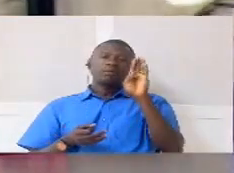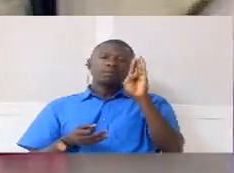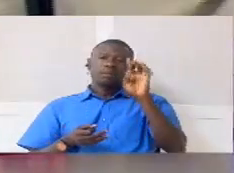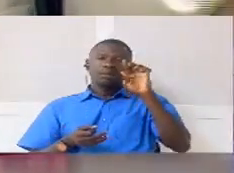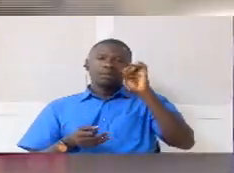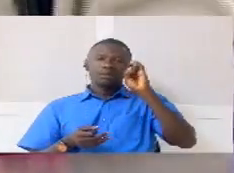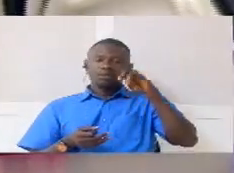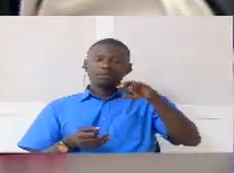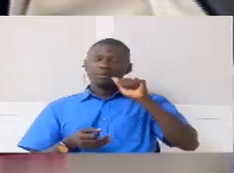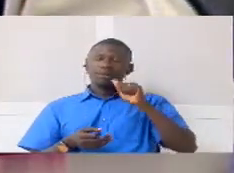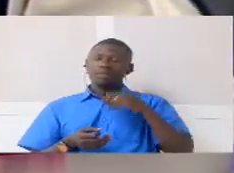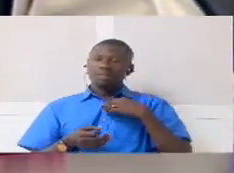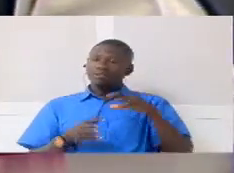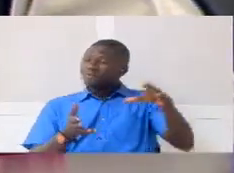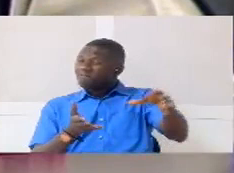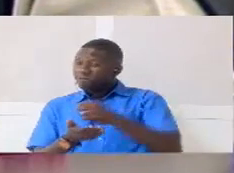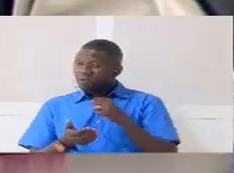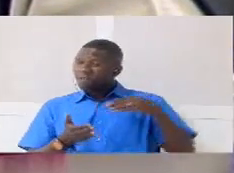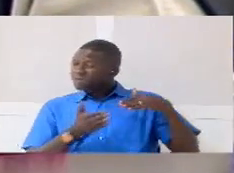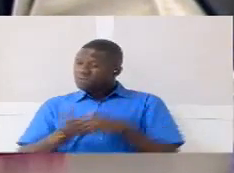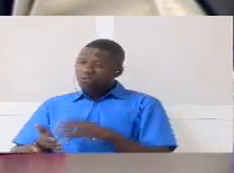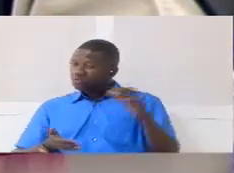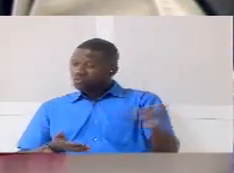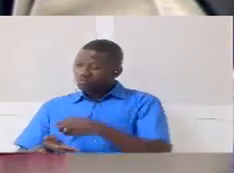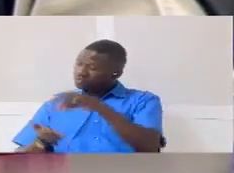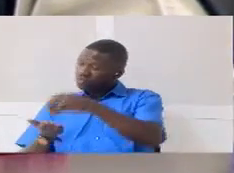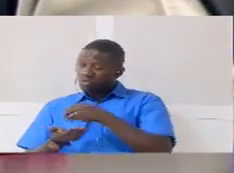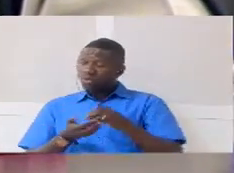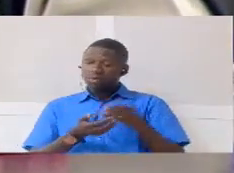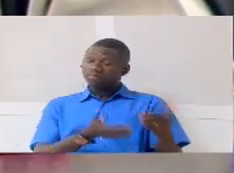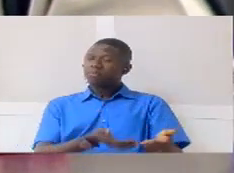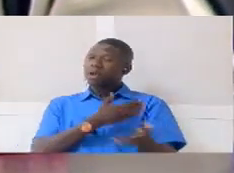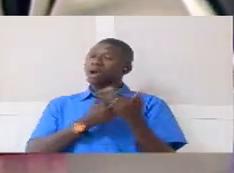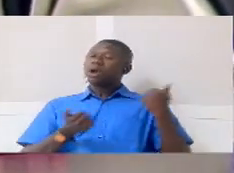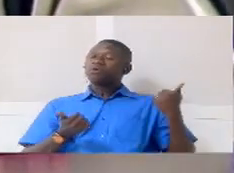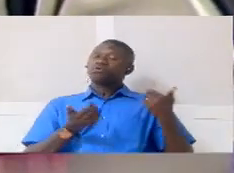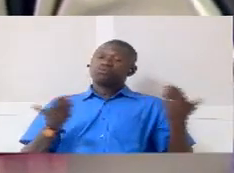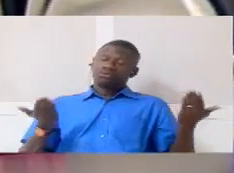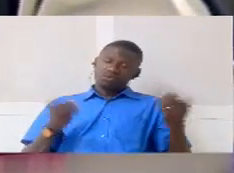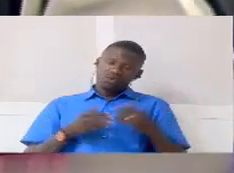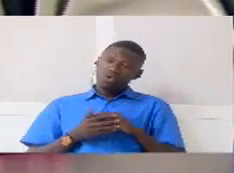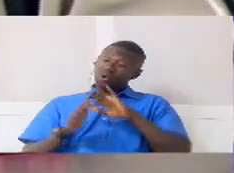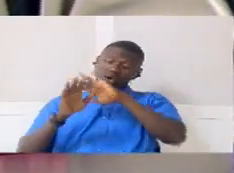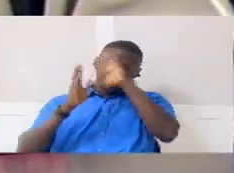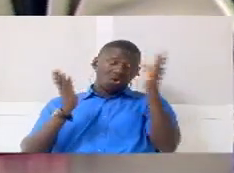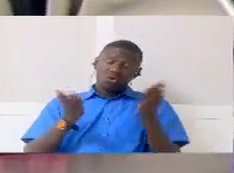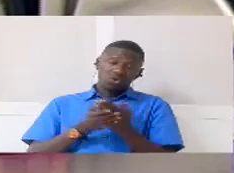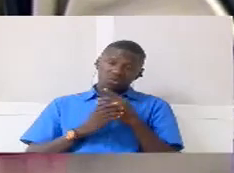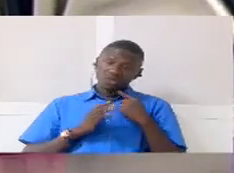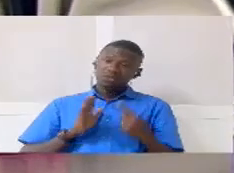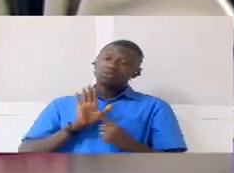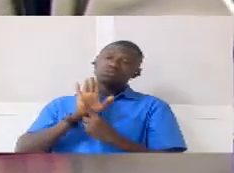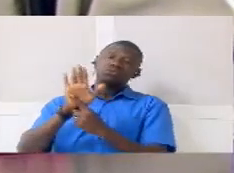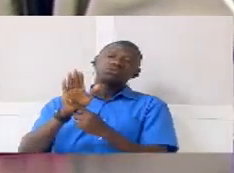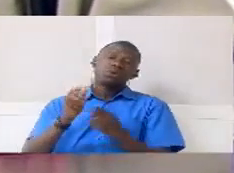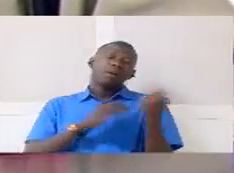ya be fundidi banda. Ibrahim forcefully took this from them and brought them out. Obe Ibrahim kala assemble itandi ka fengo mi yalon ko atintale